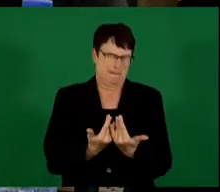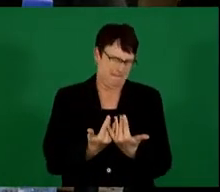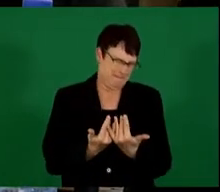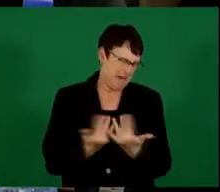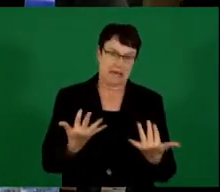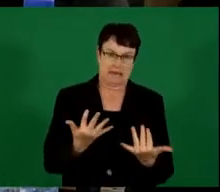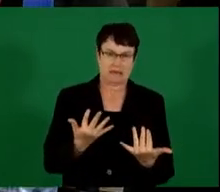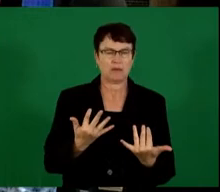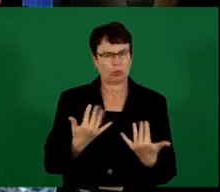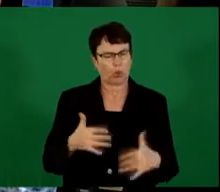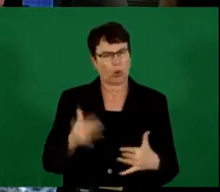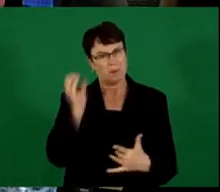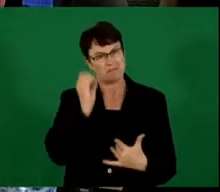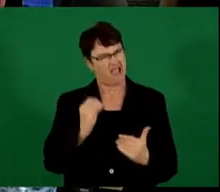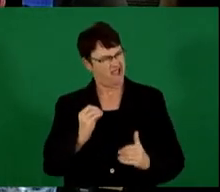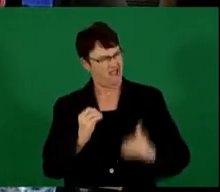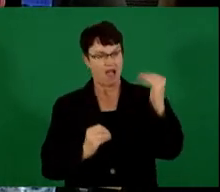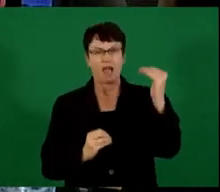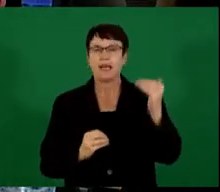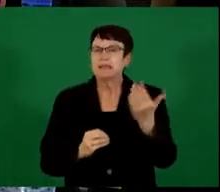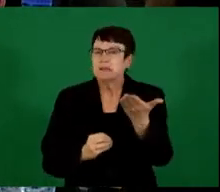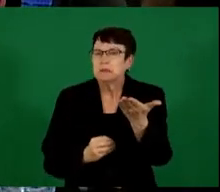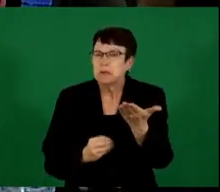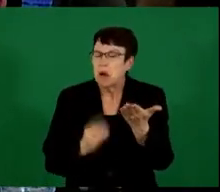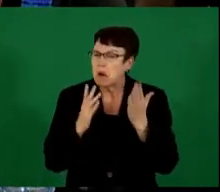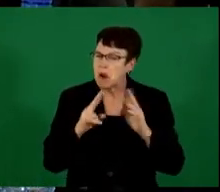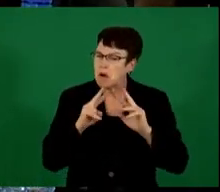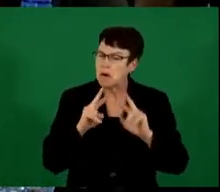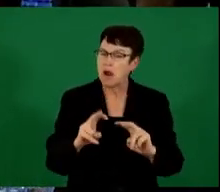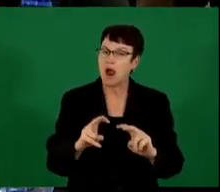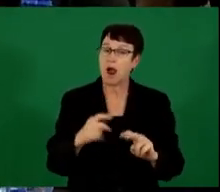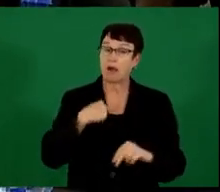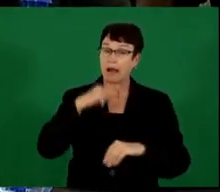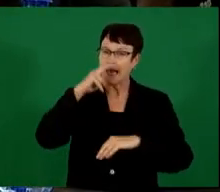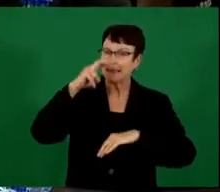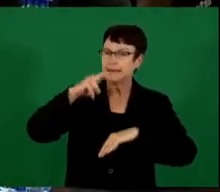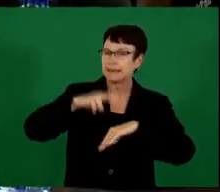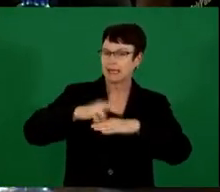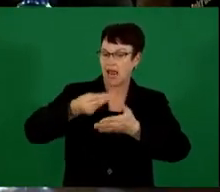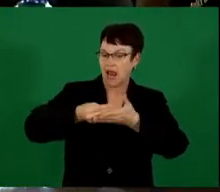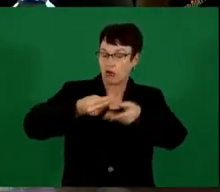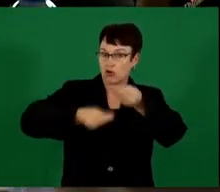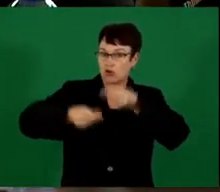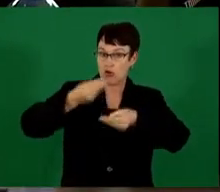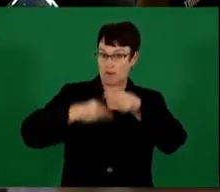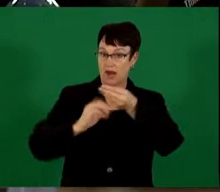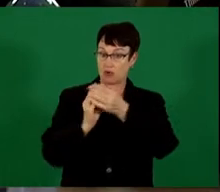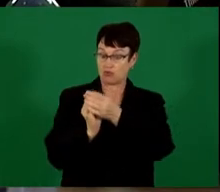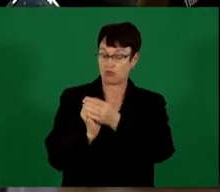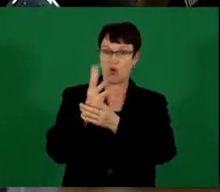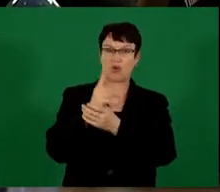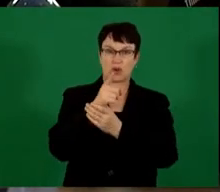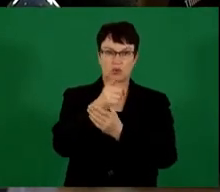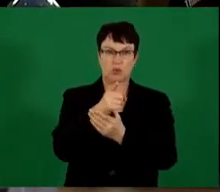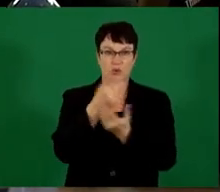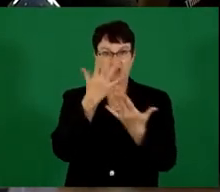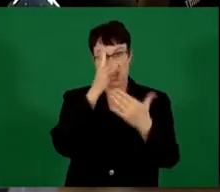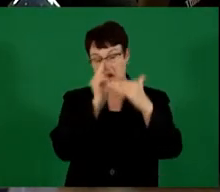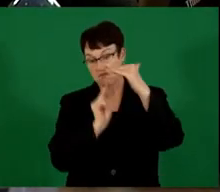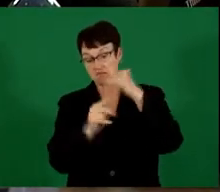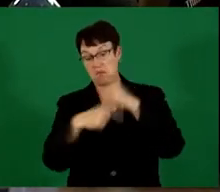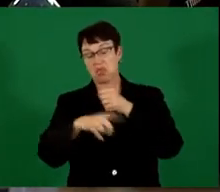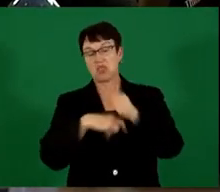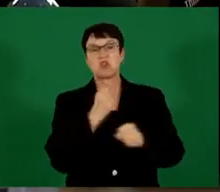economic growth do we need to hit as opposed to the very meager 0.3% that you're now predicting for this